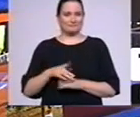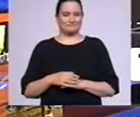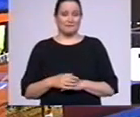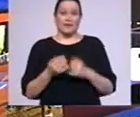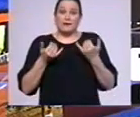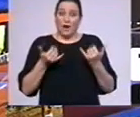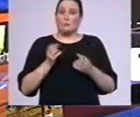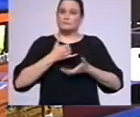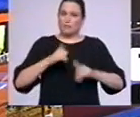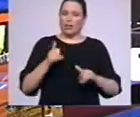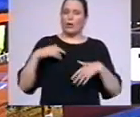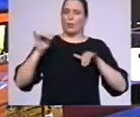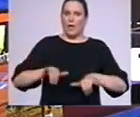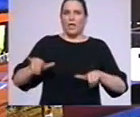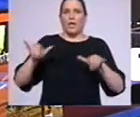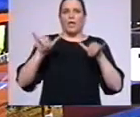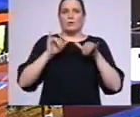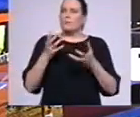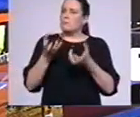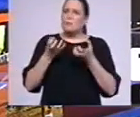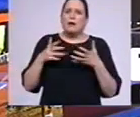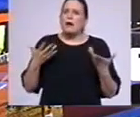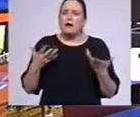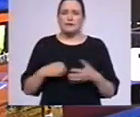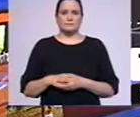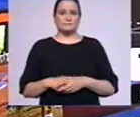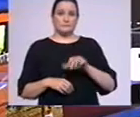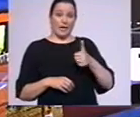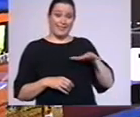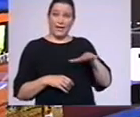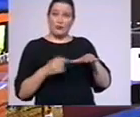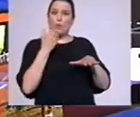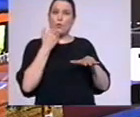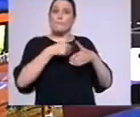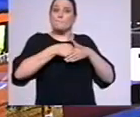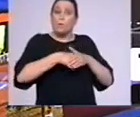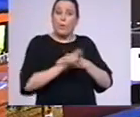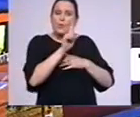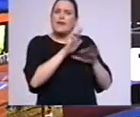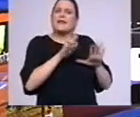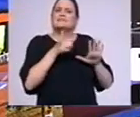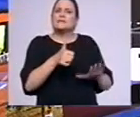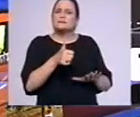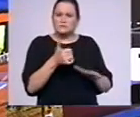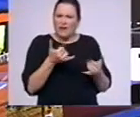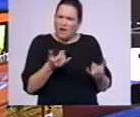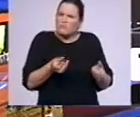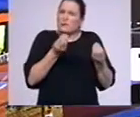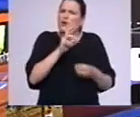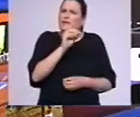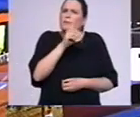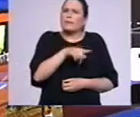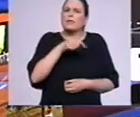elderly are still waiting for the keys, while in some areas, people born in 1996 already have RDP